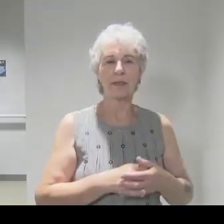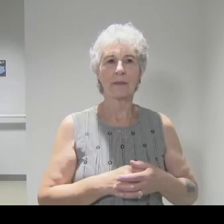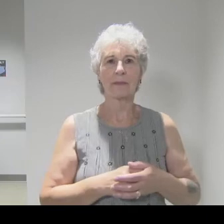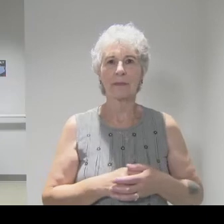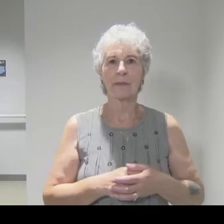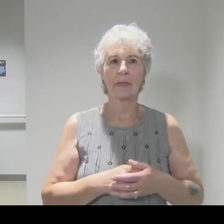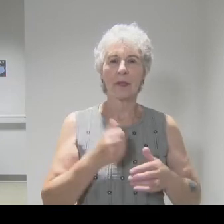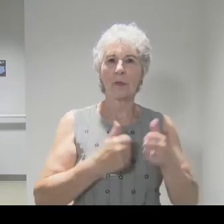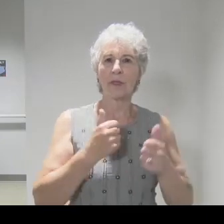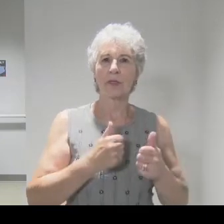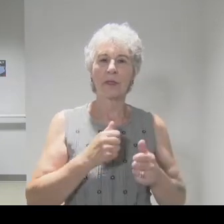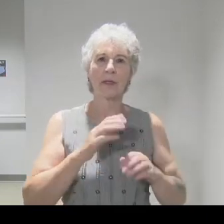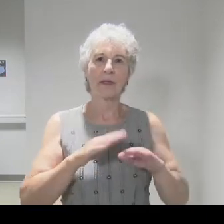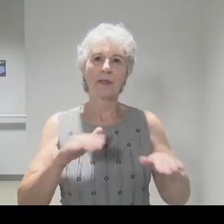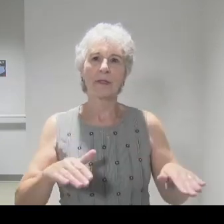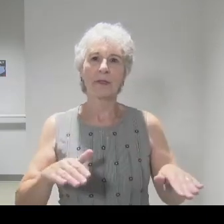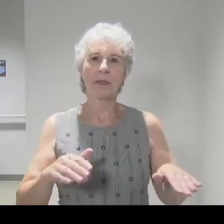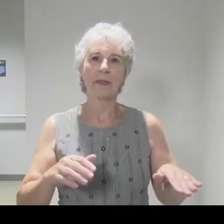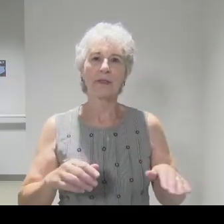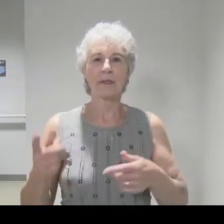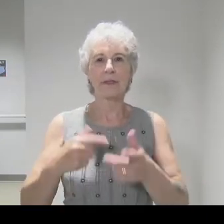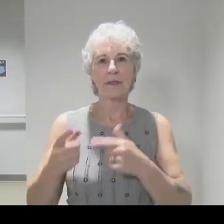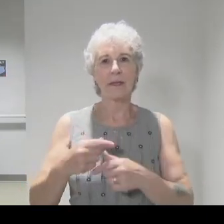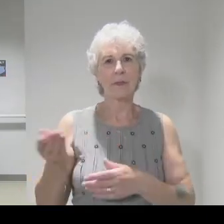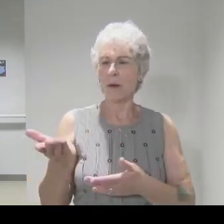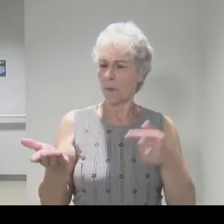grandchildren find and bring to you and say, what is this?